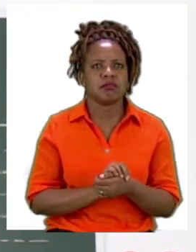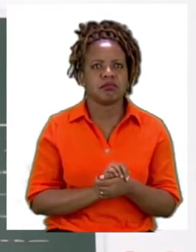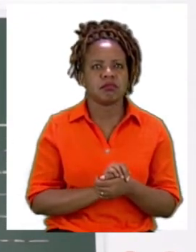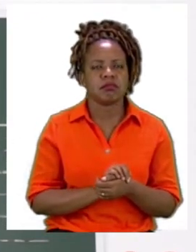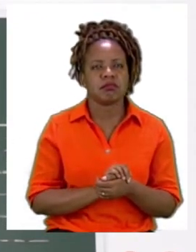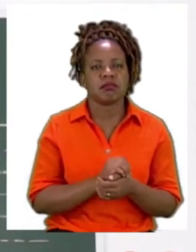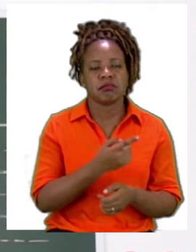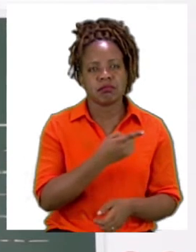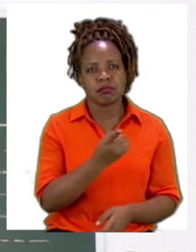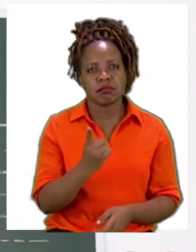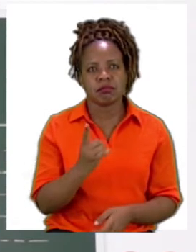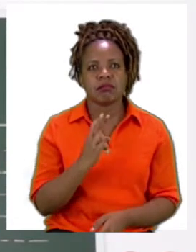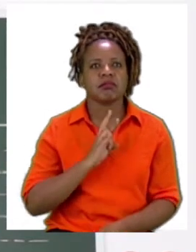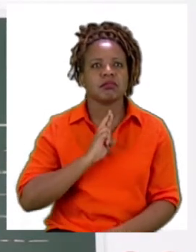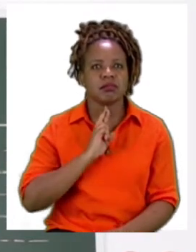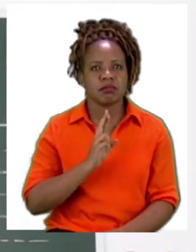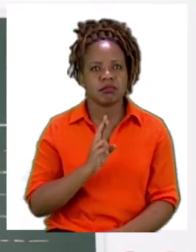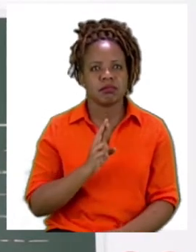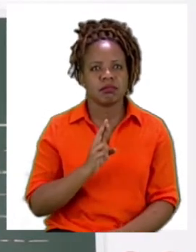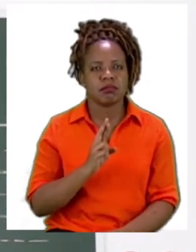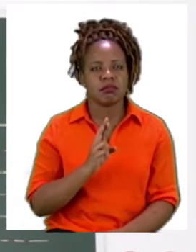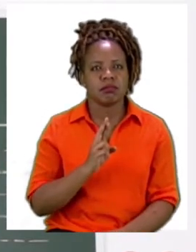They are,